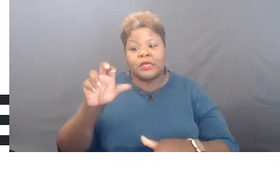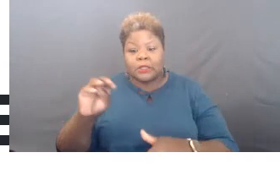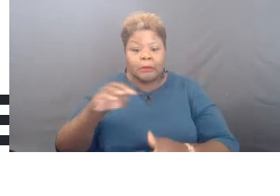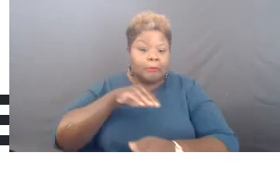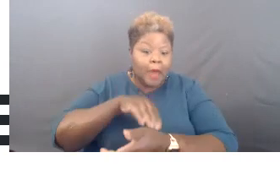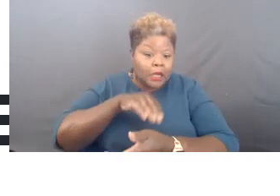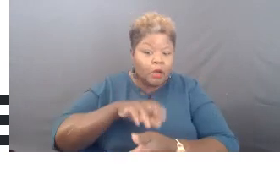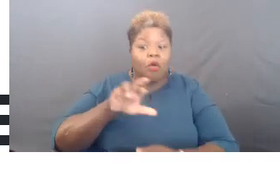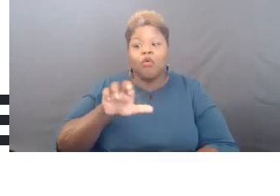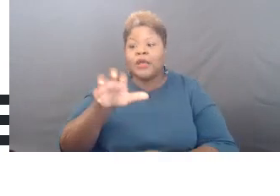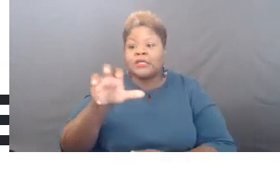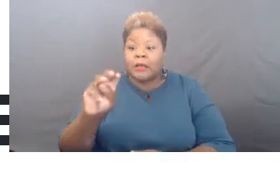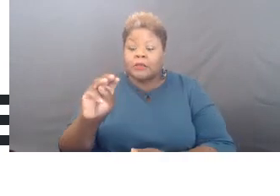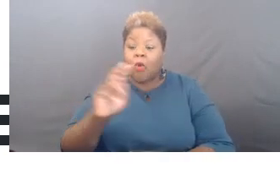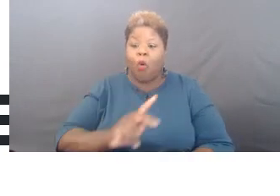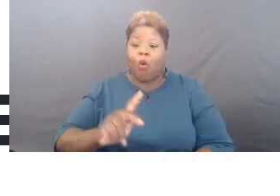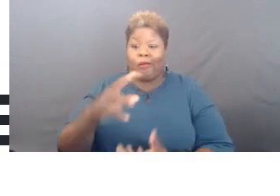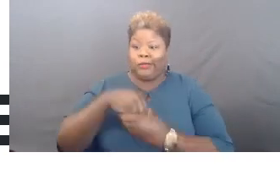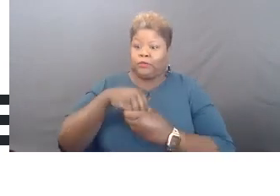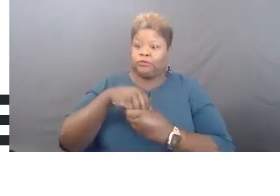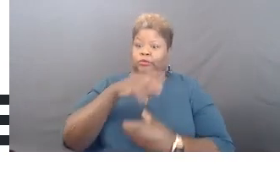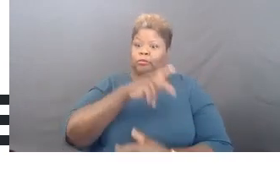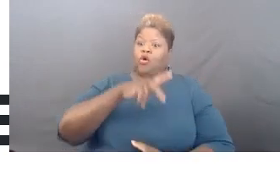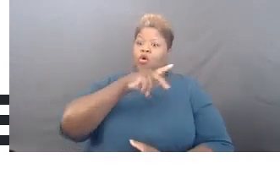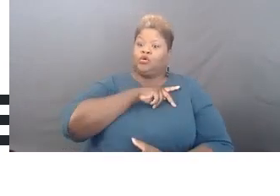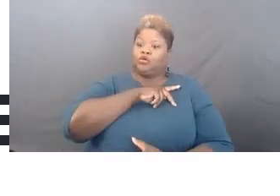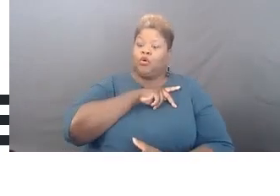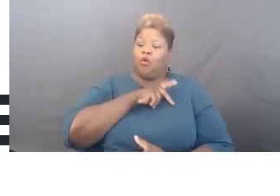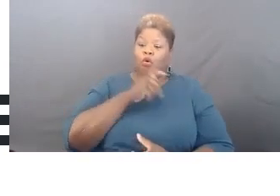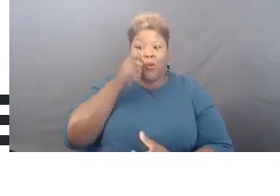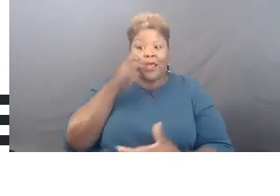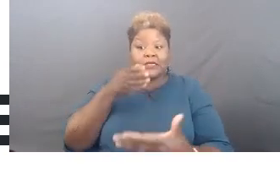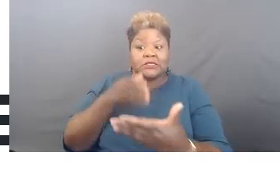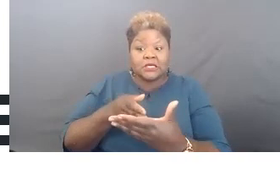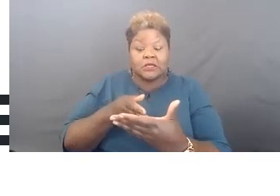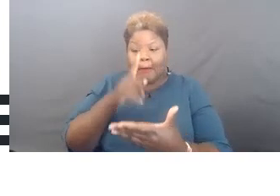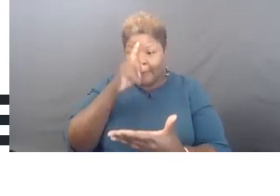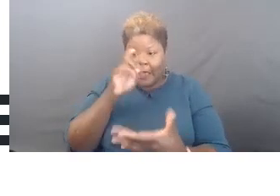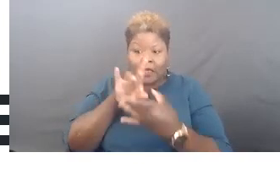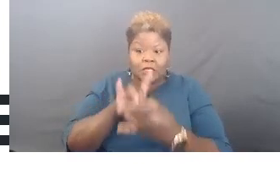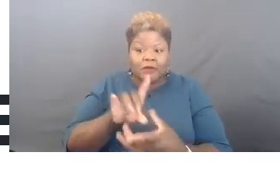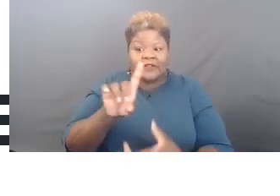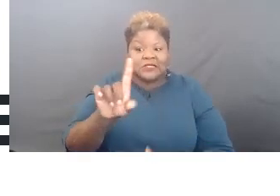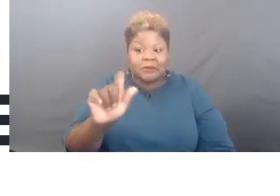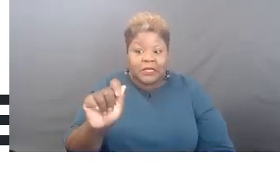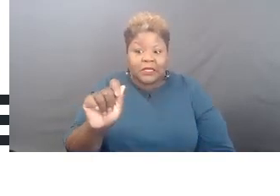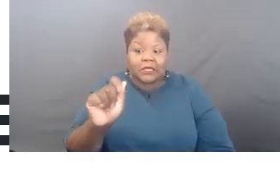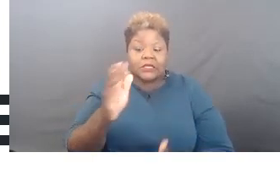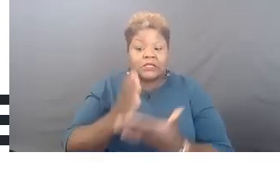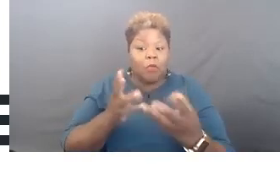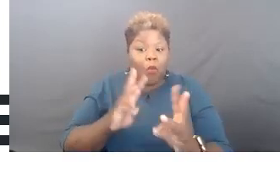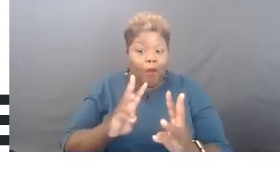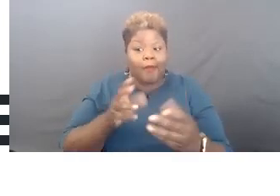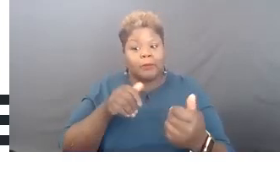racism, and even interpersonal racism all result in disability to some extent. Not only